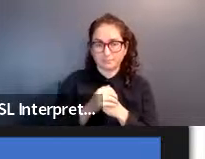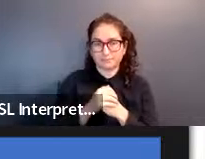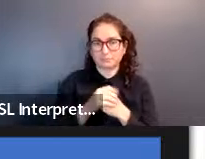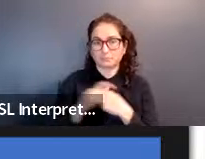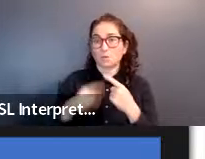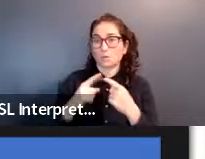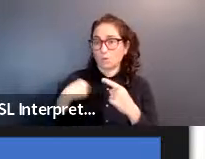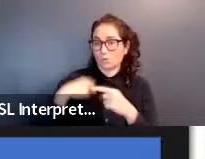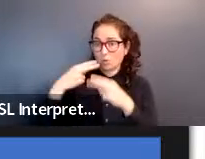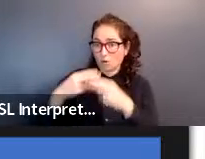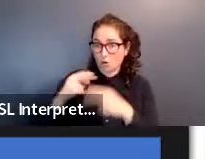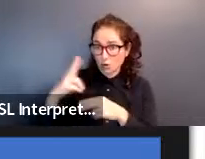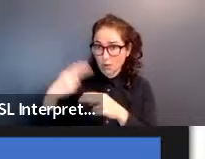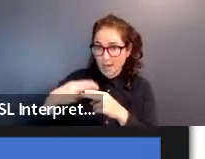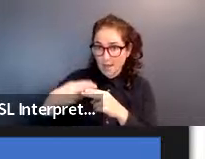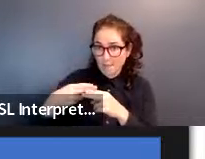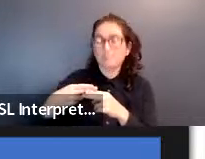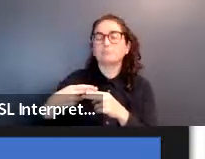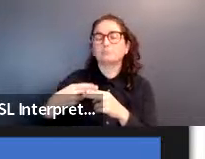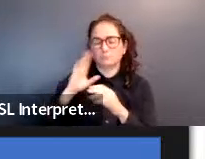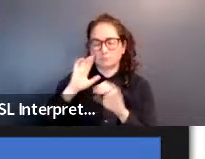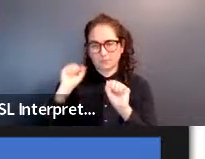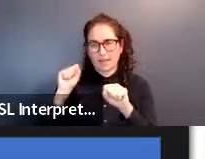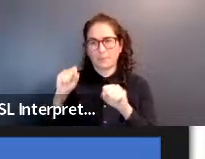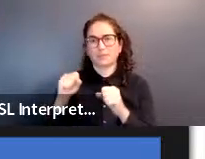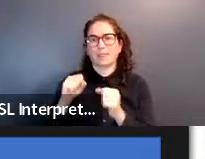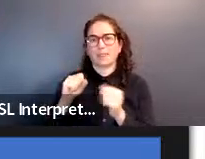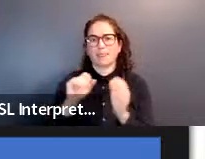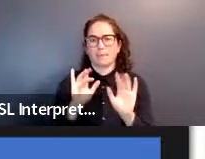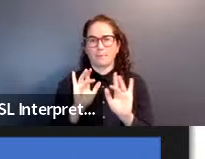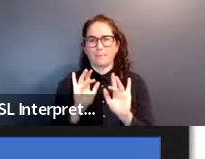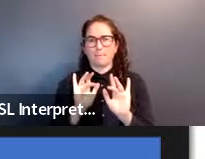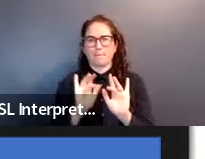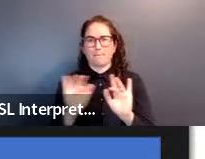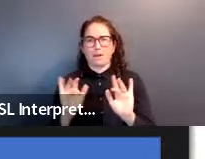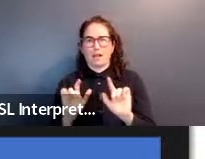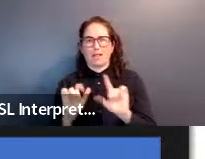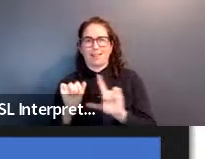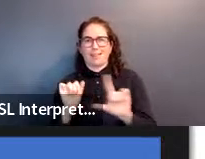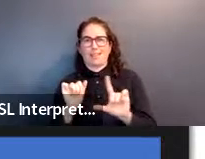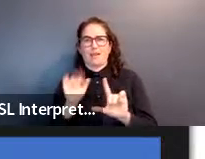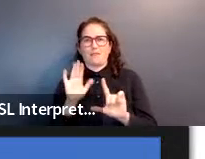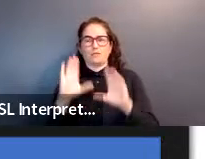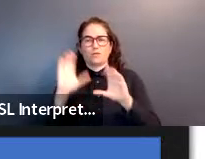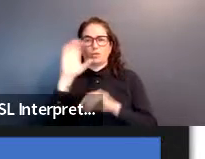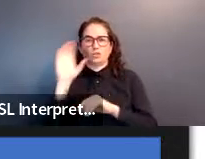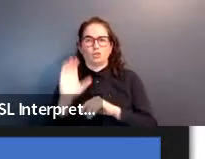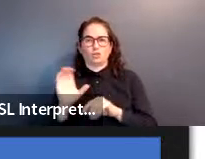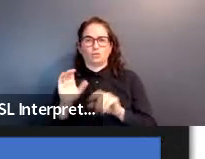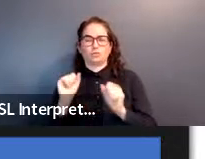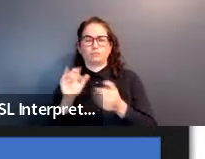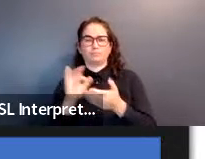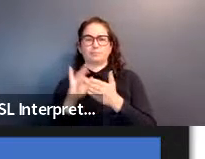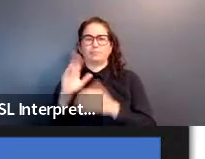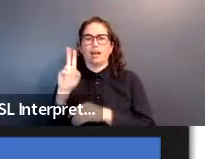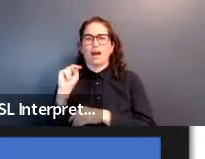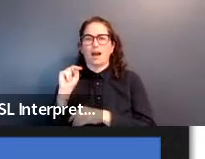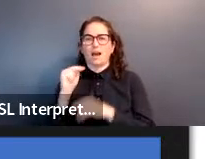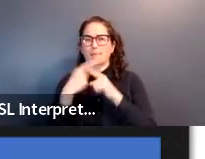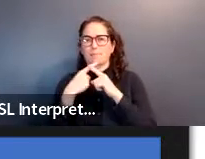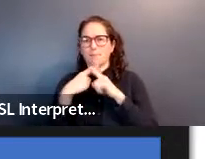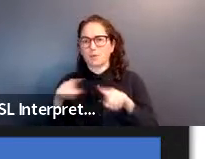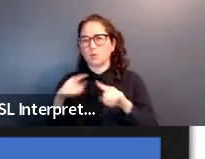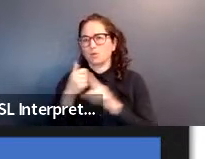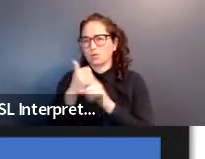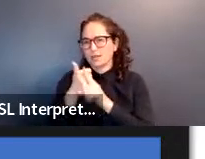is called, you will be able to use the buttons at the bottom left corner of your Zoom screen to unmute yourself and turn on